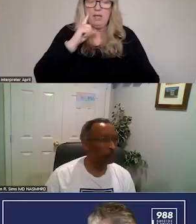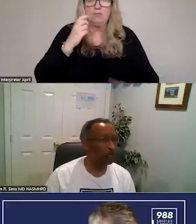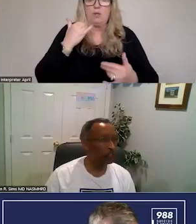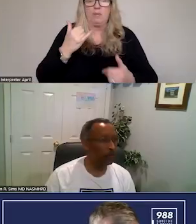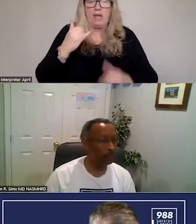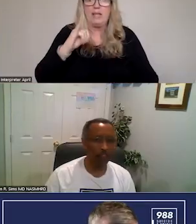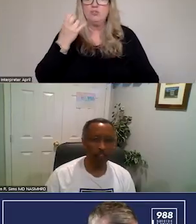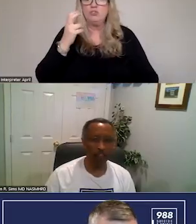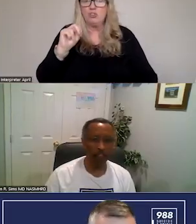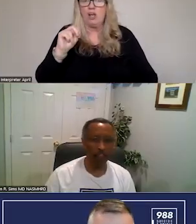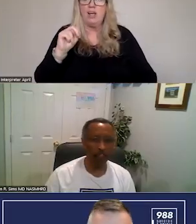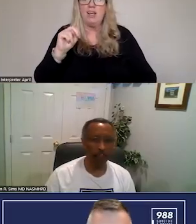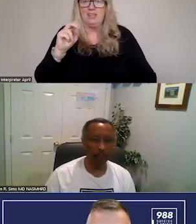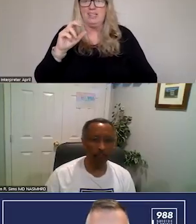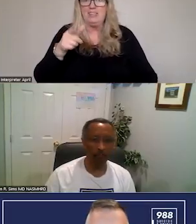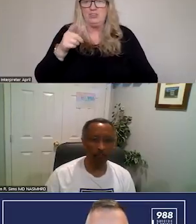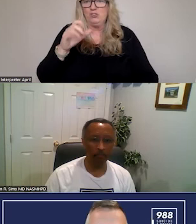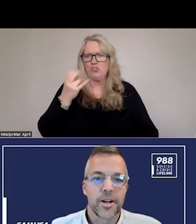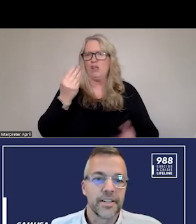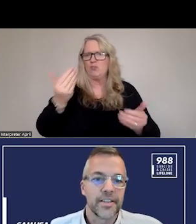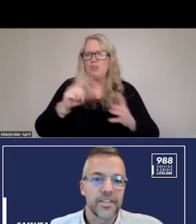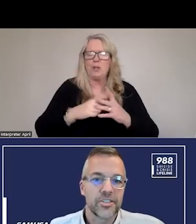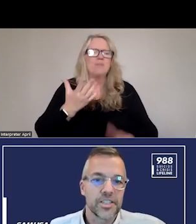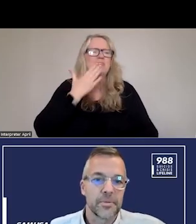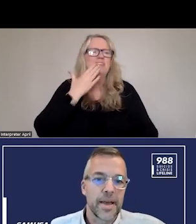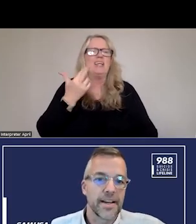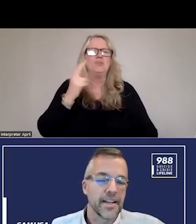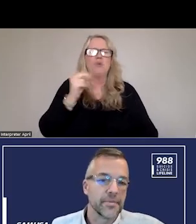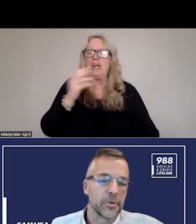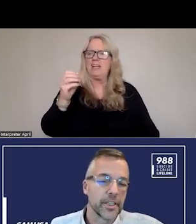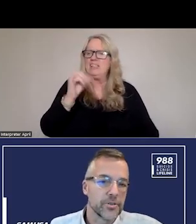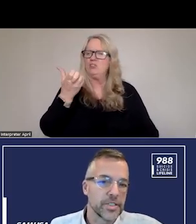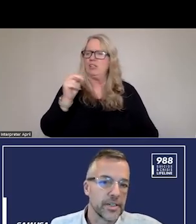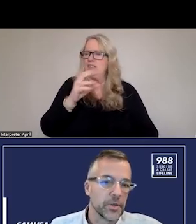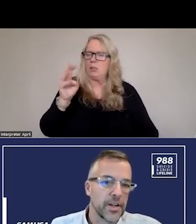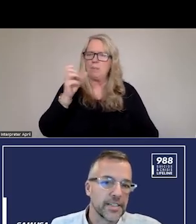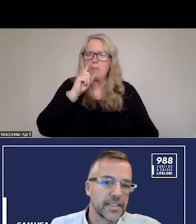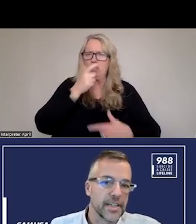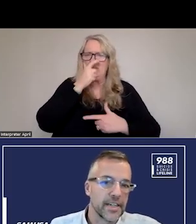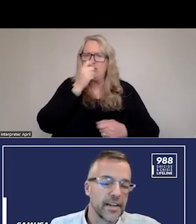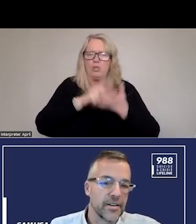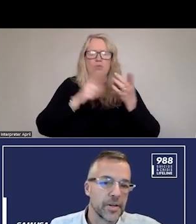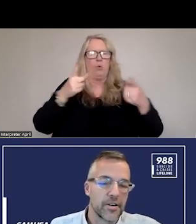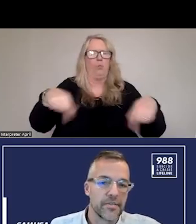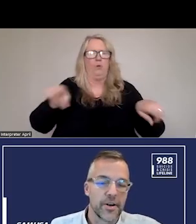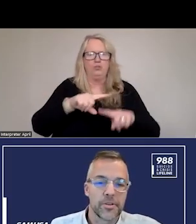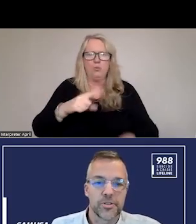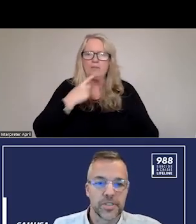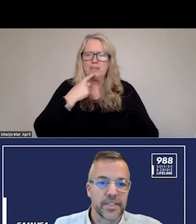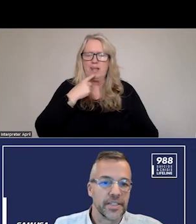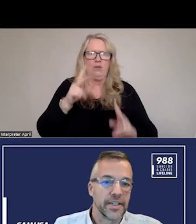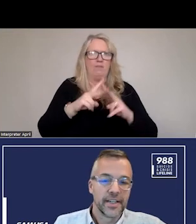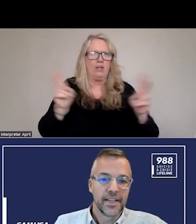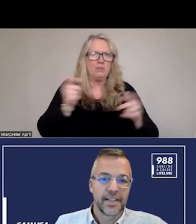who will start us off. Go ahead, John. Thanks, Brian, and thanks, Jason and Matt. I'm really interested in what you had to say. We are very much